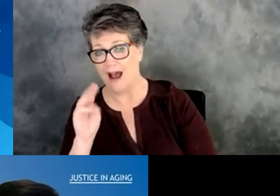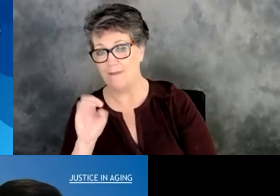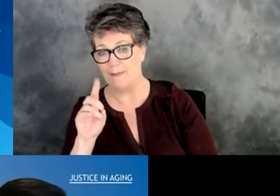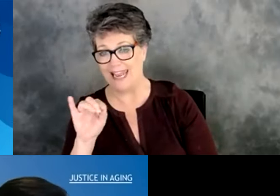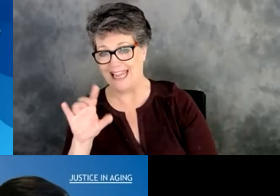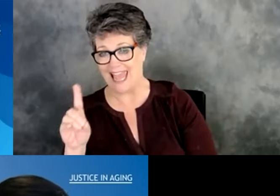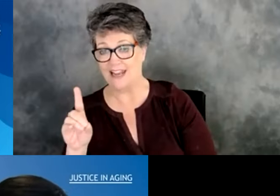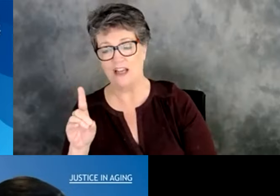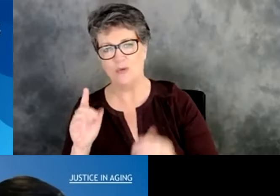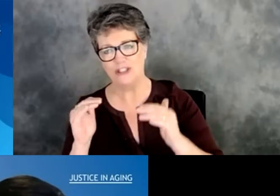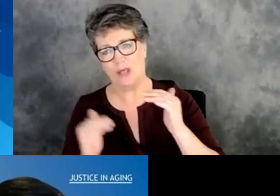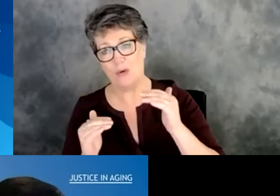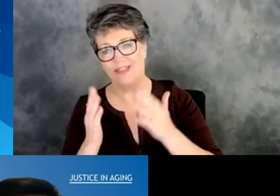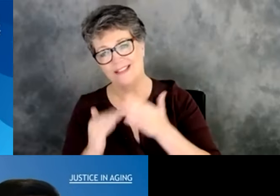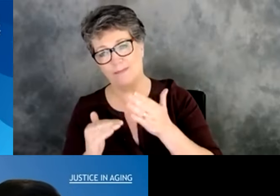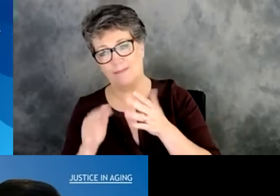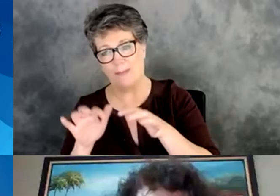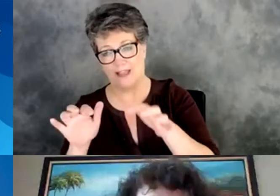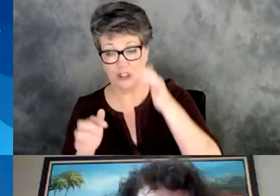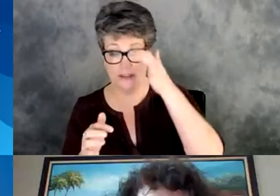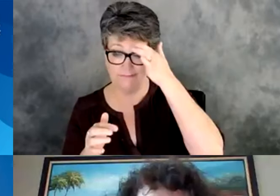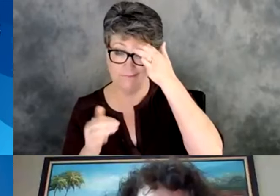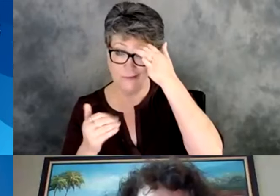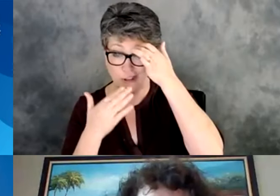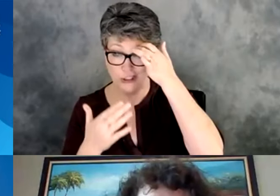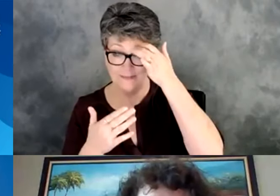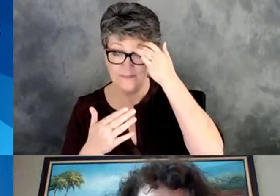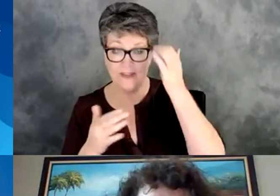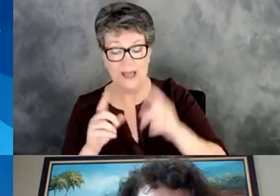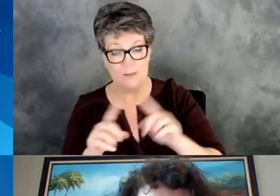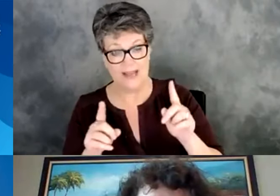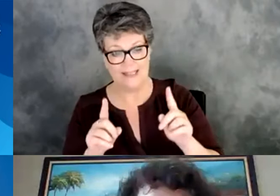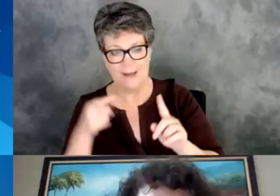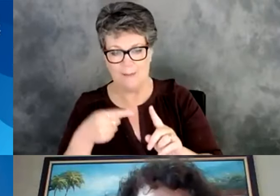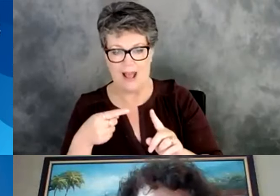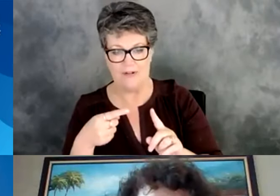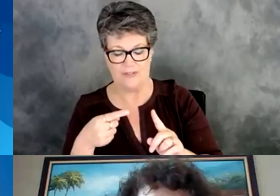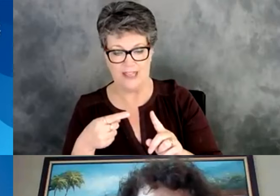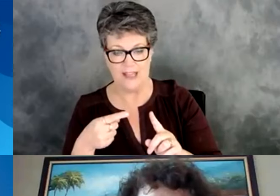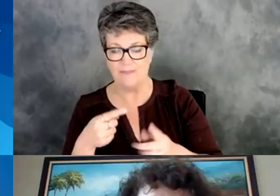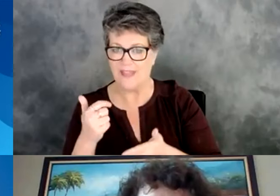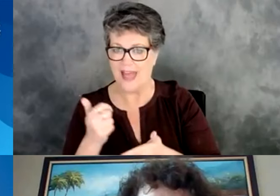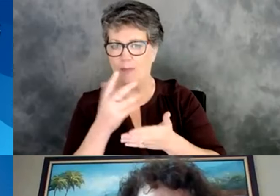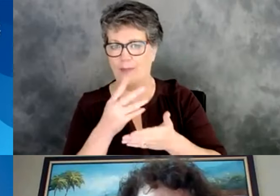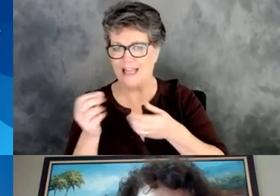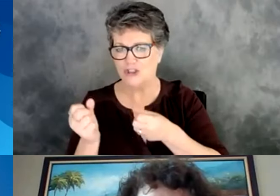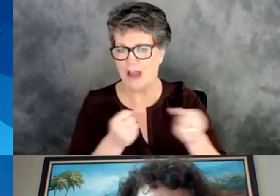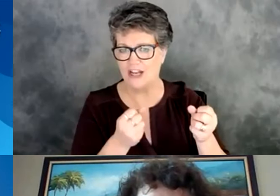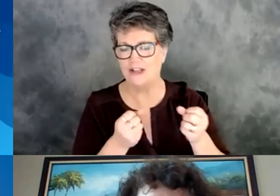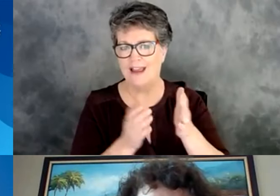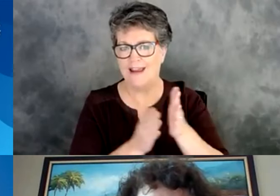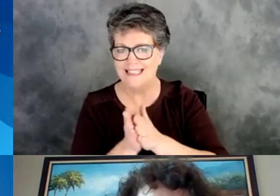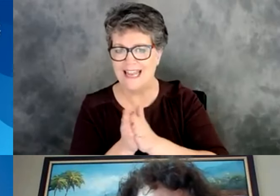which hopefully is a good thing. But I was curious, in thinking about the health plan strategy and the incentives